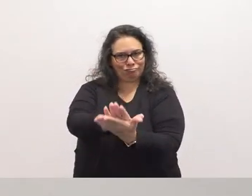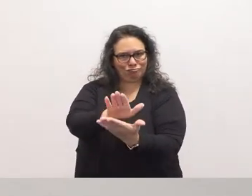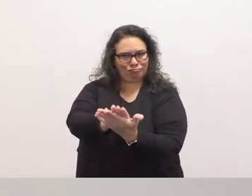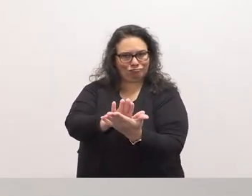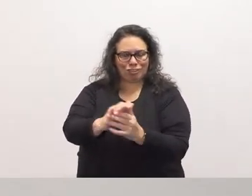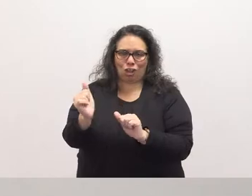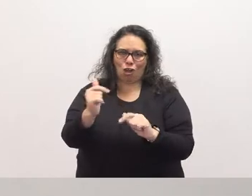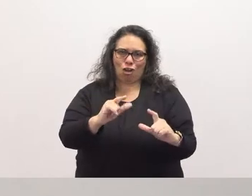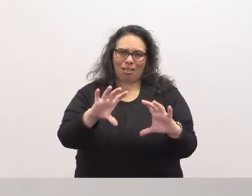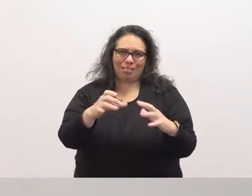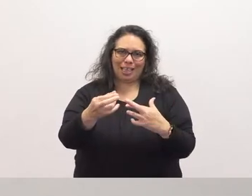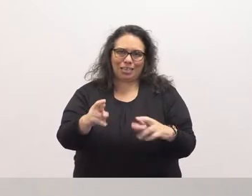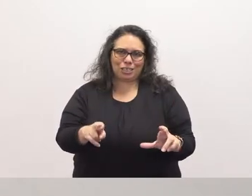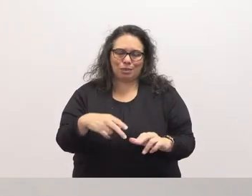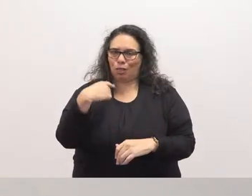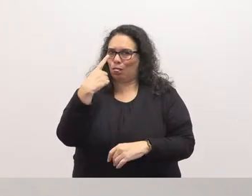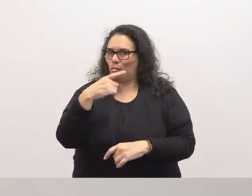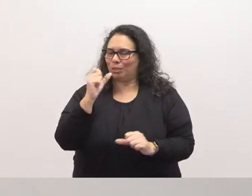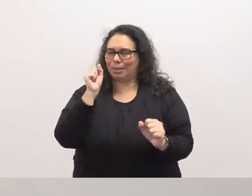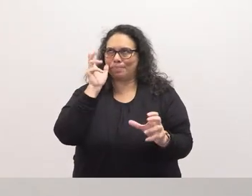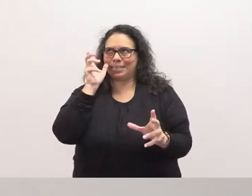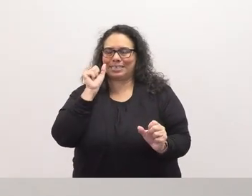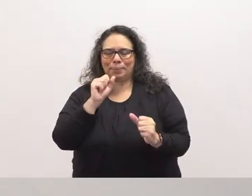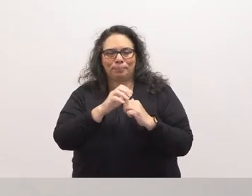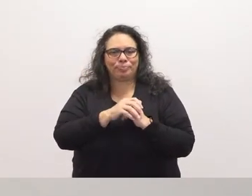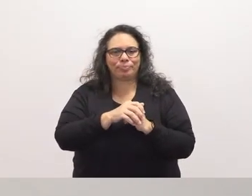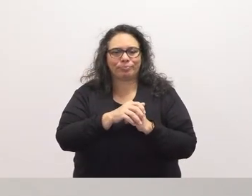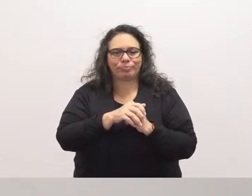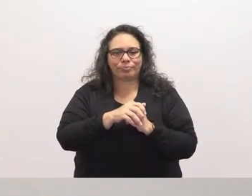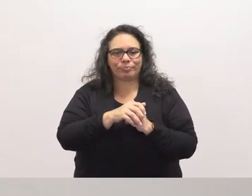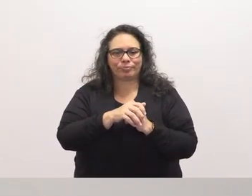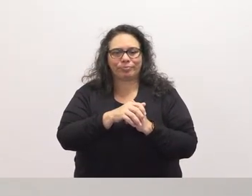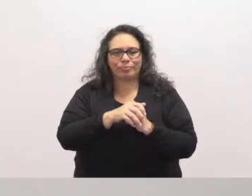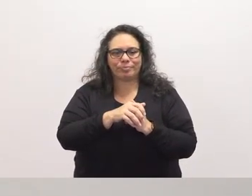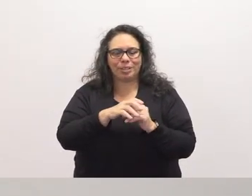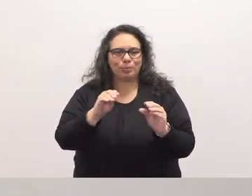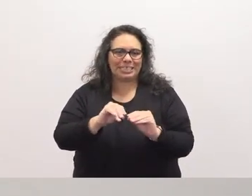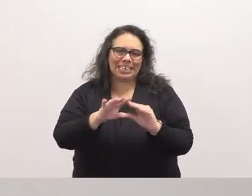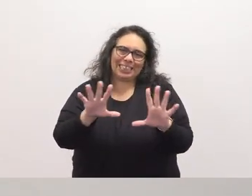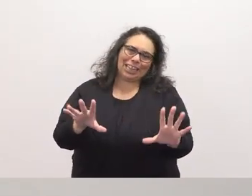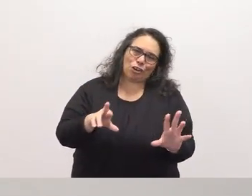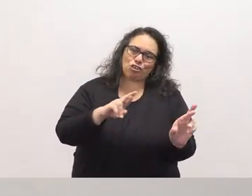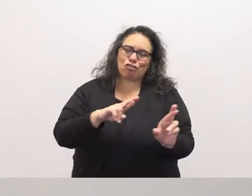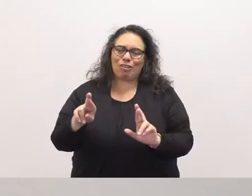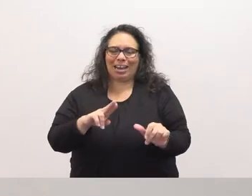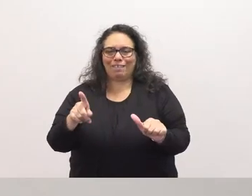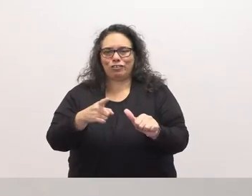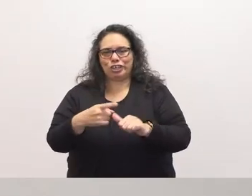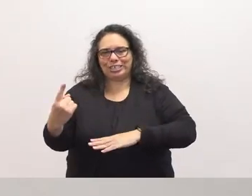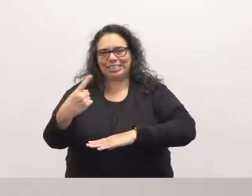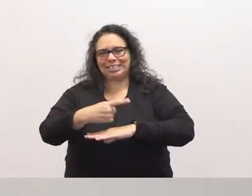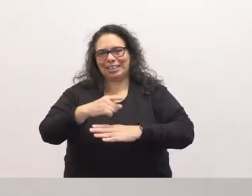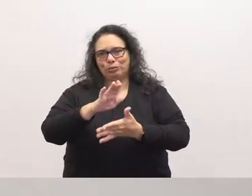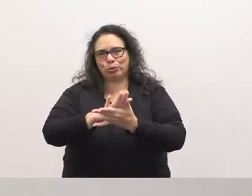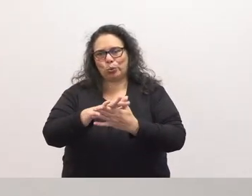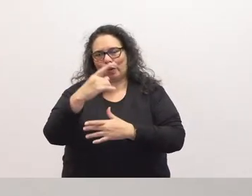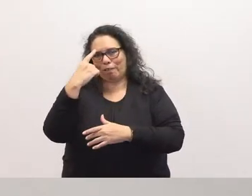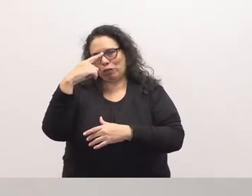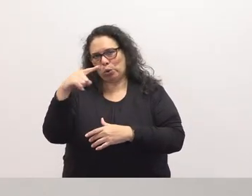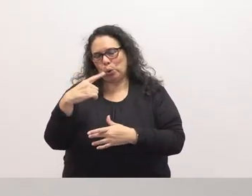Your classrooms looked just amazing, and it was clear that you were ready for the first day of school for your